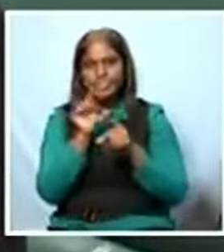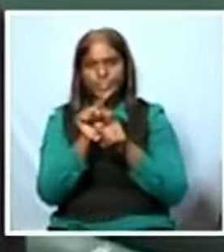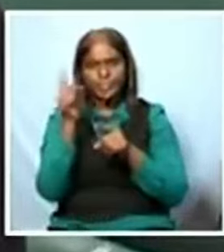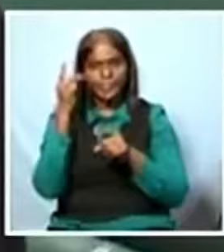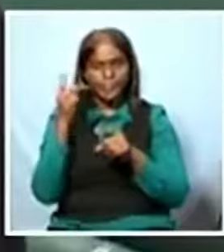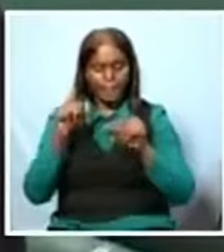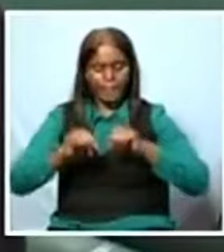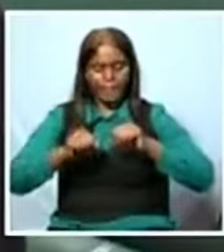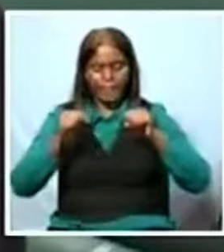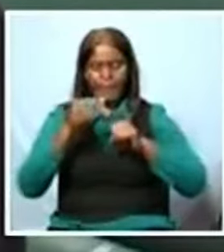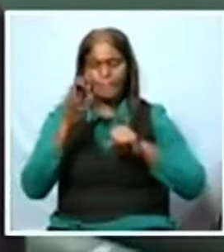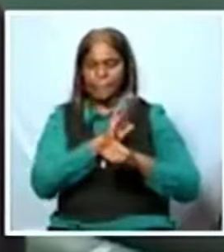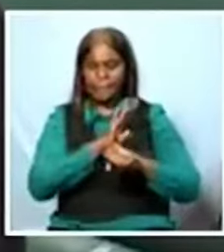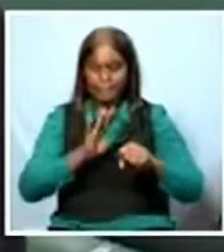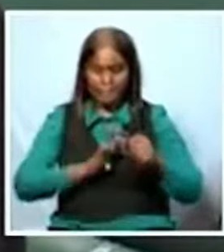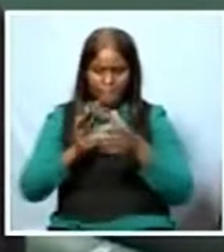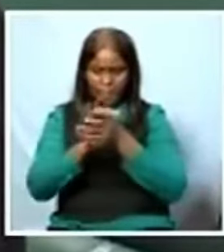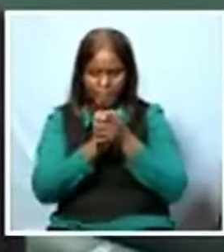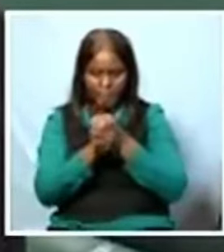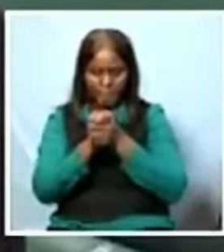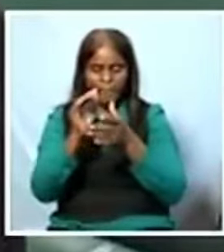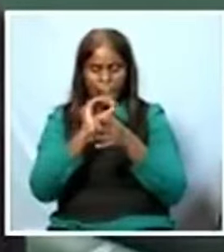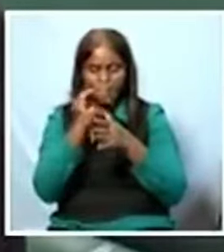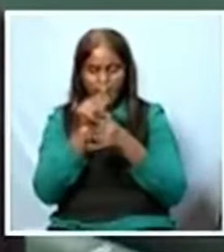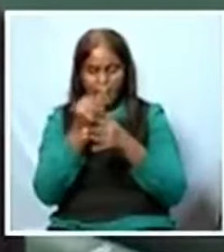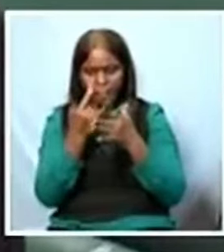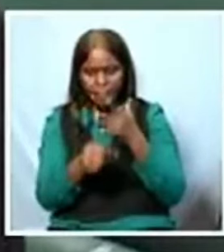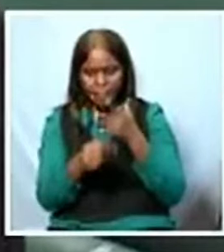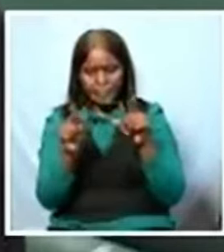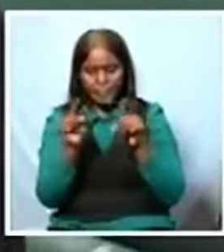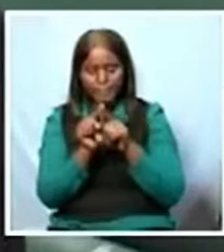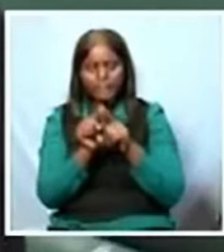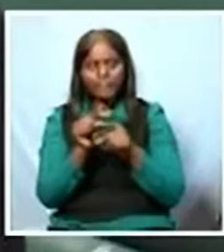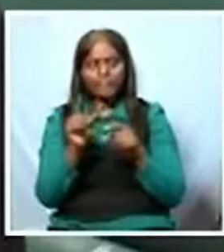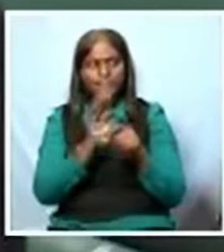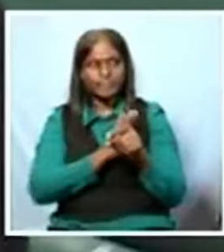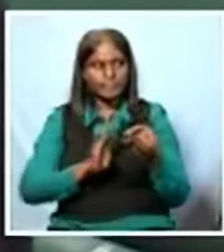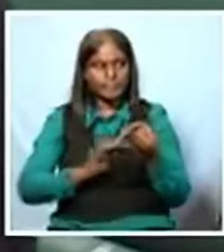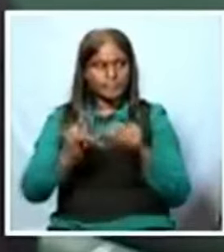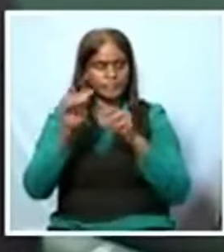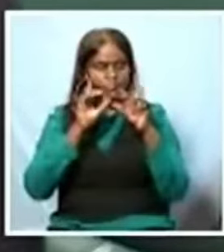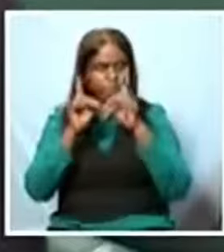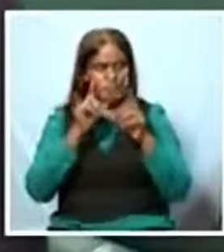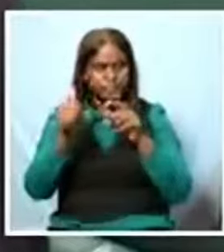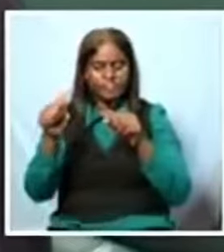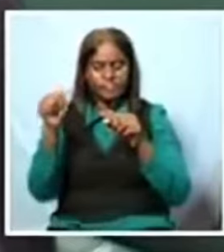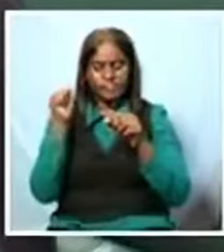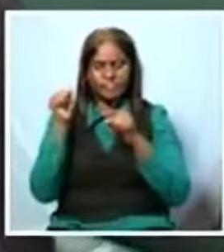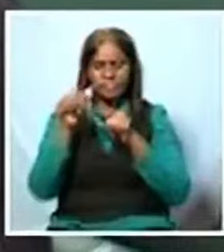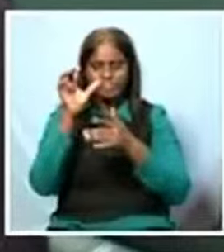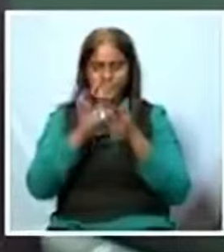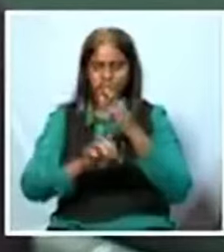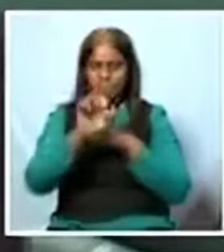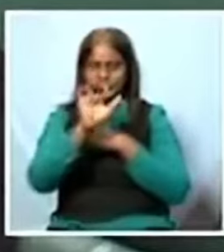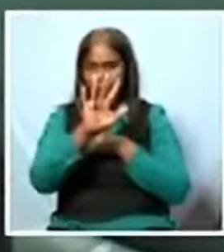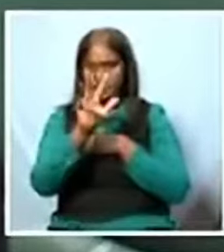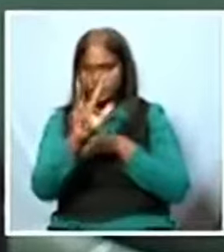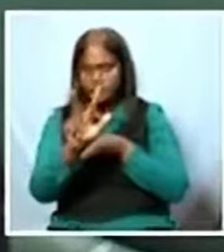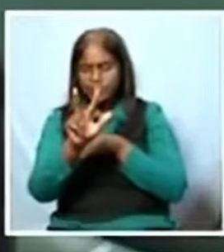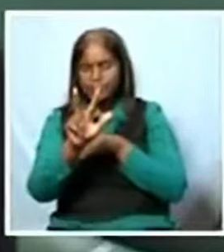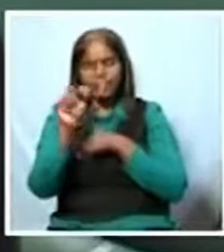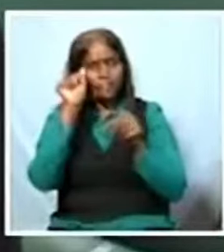officer of the board, corporate or corporate board. Any debate, any objection? Clause